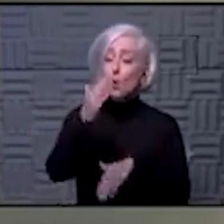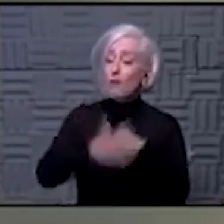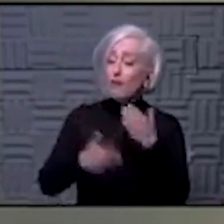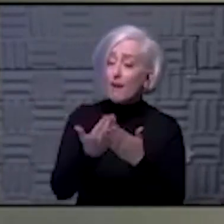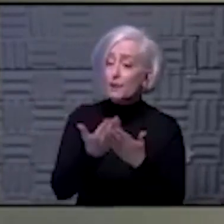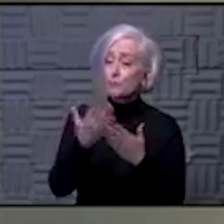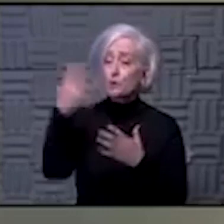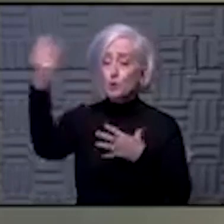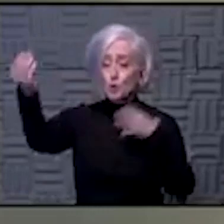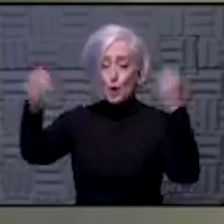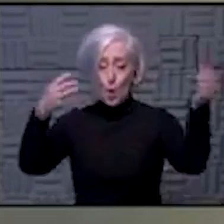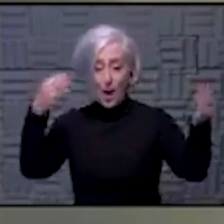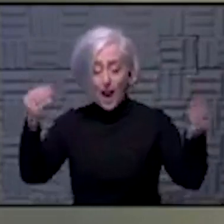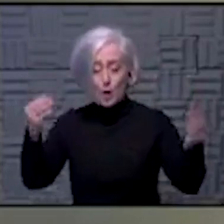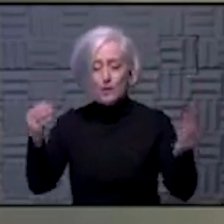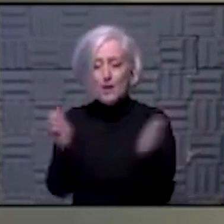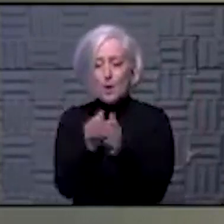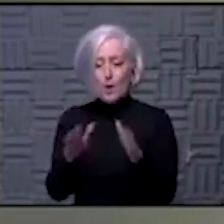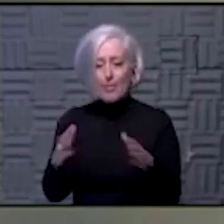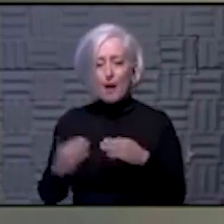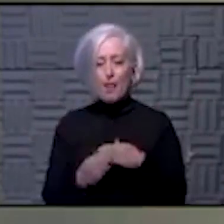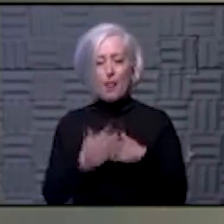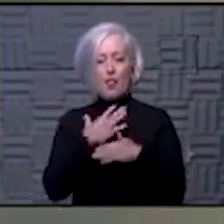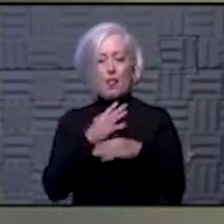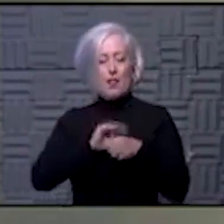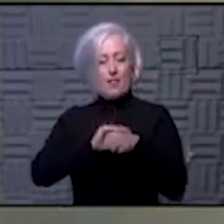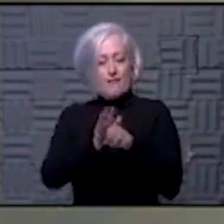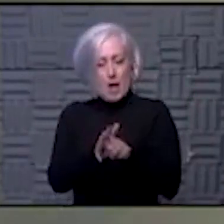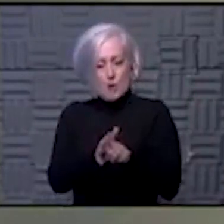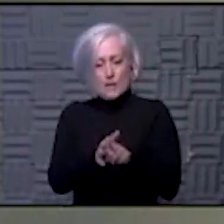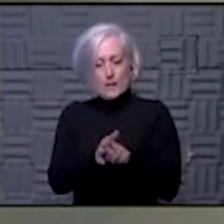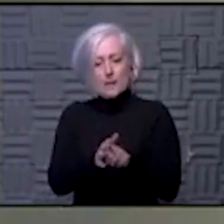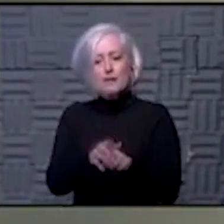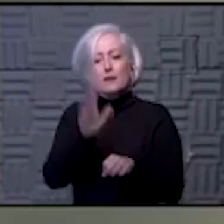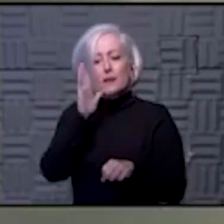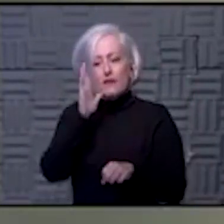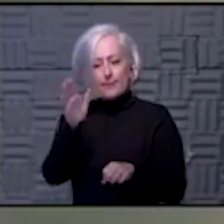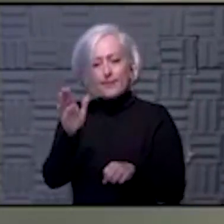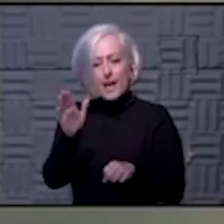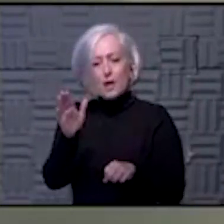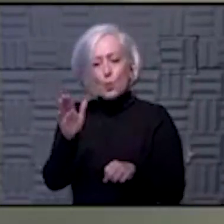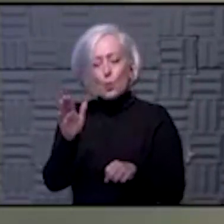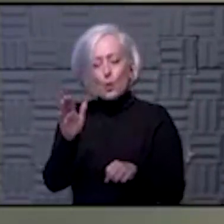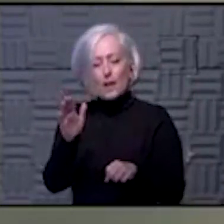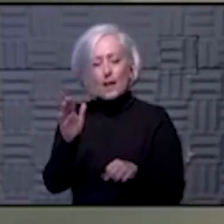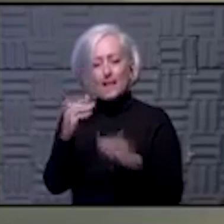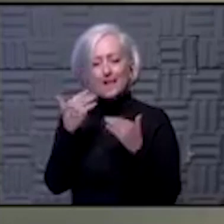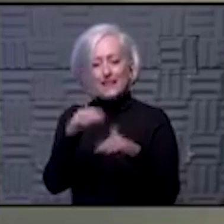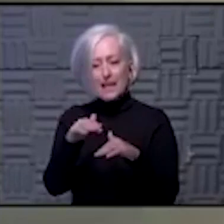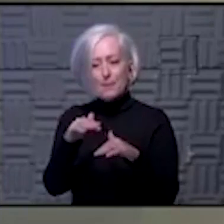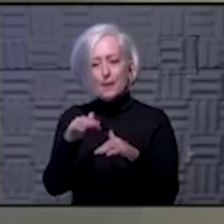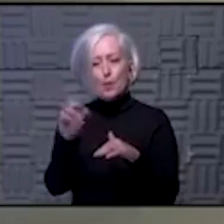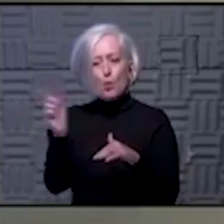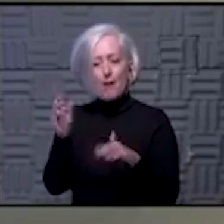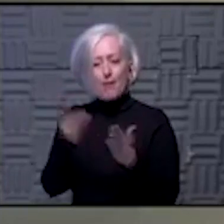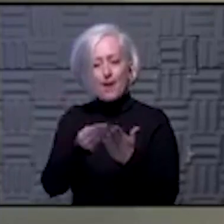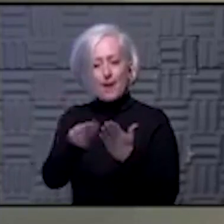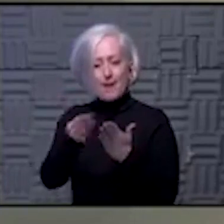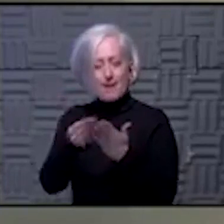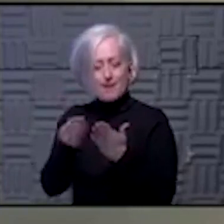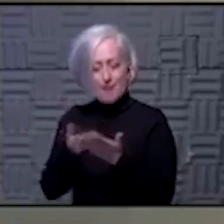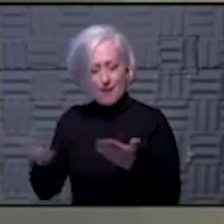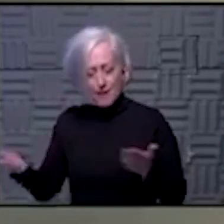going to get the virus, they're going to continue to constrict their economic activity. Whether